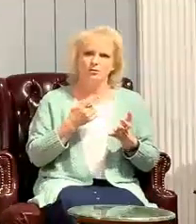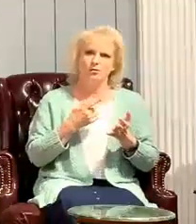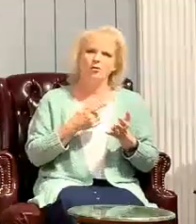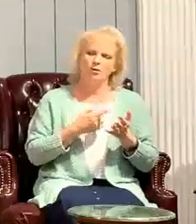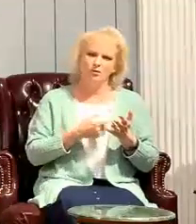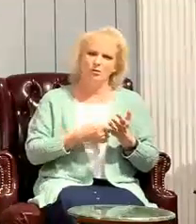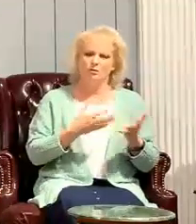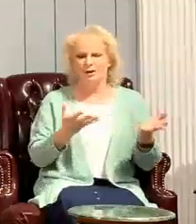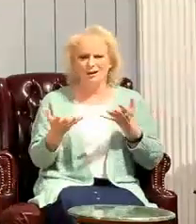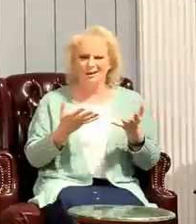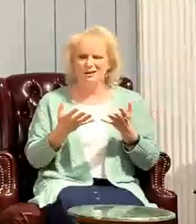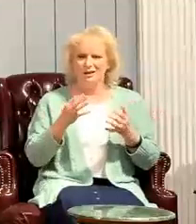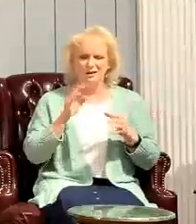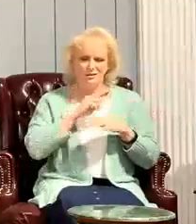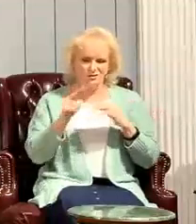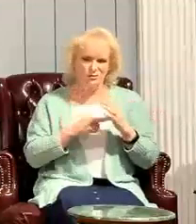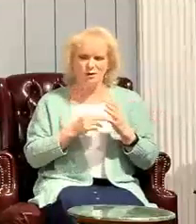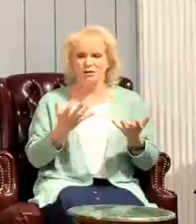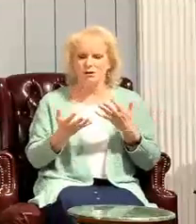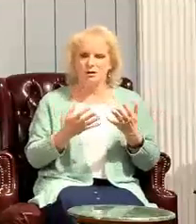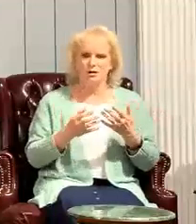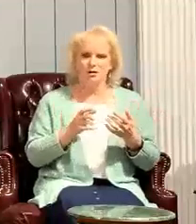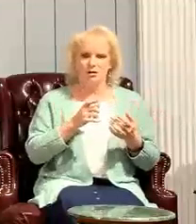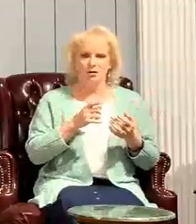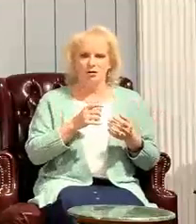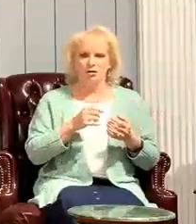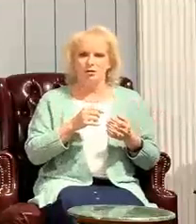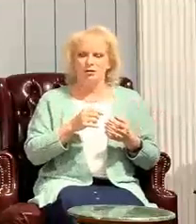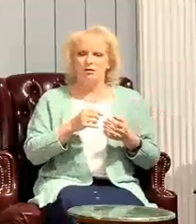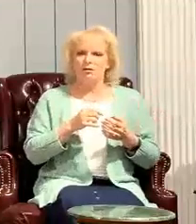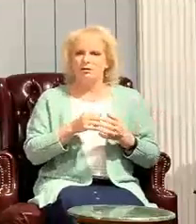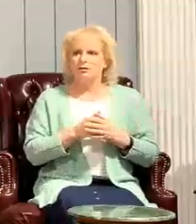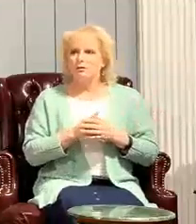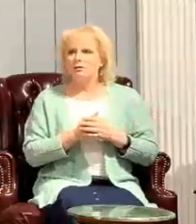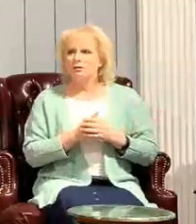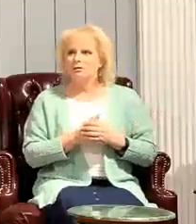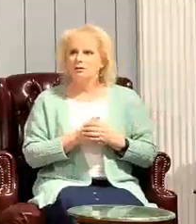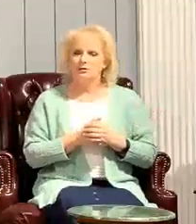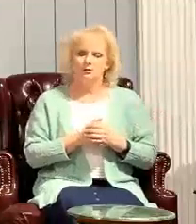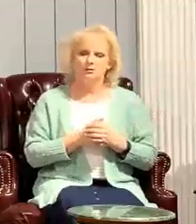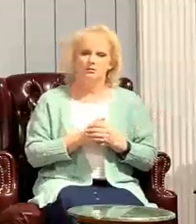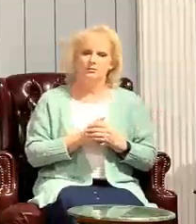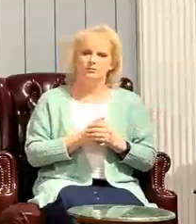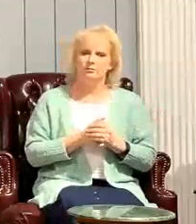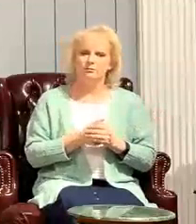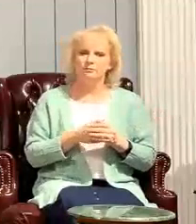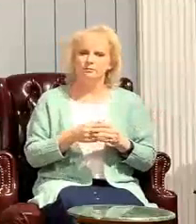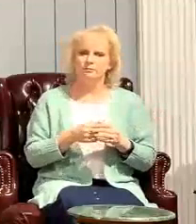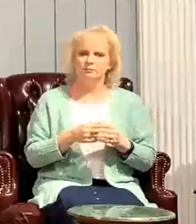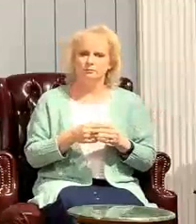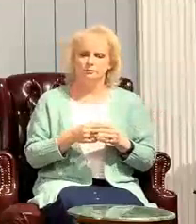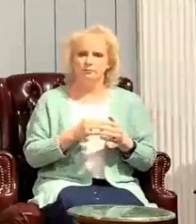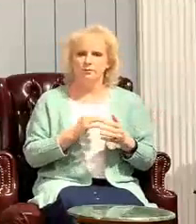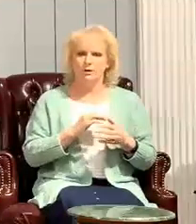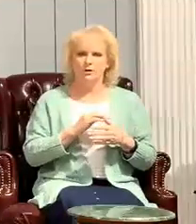and asking this question, that question, you know, and who was your uncle's father, how much did he make, and who can you borrow money from, and that kind of stuff, and they go through